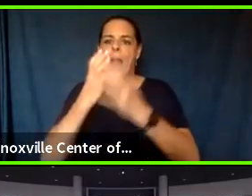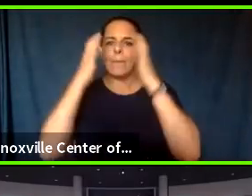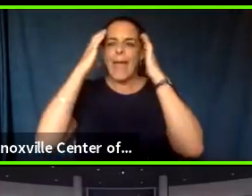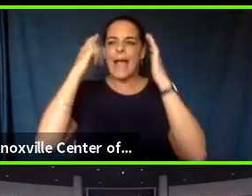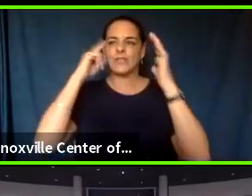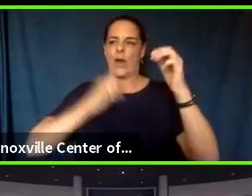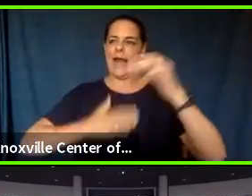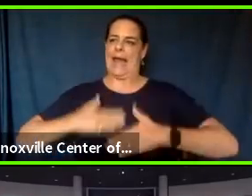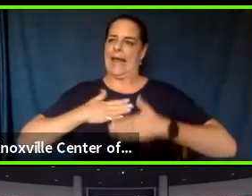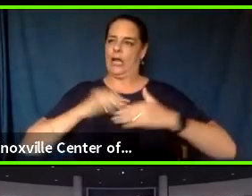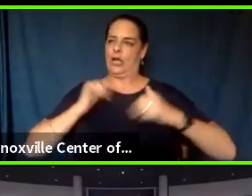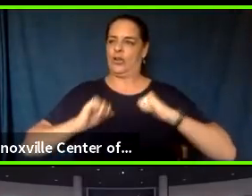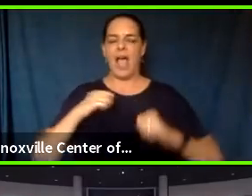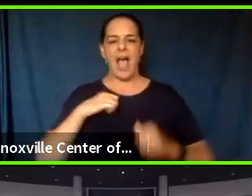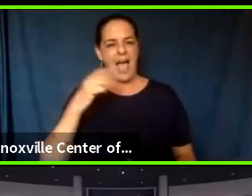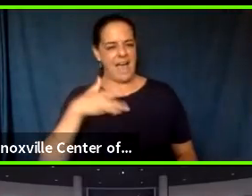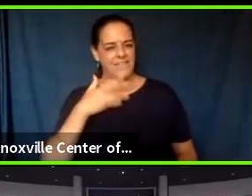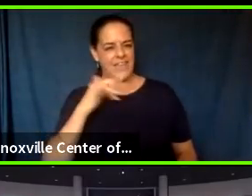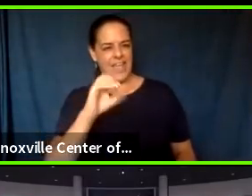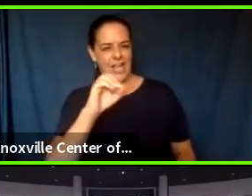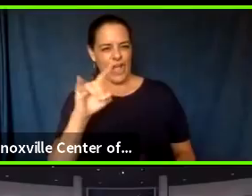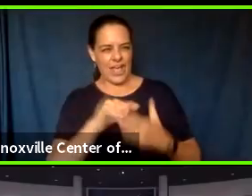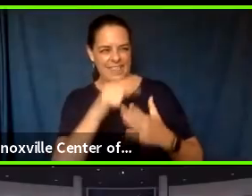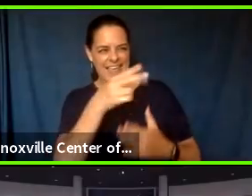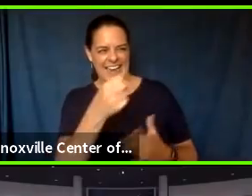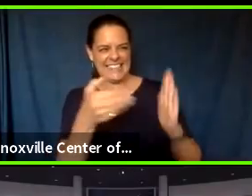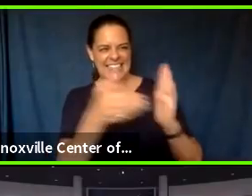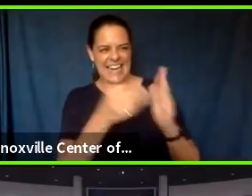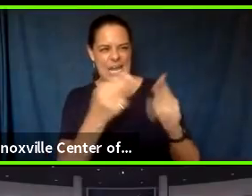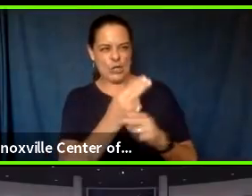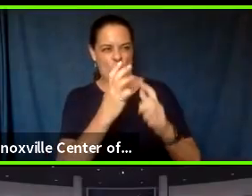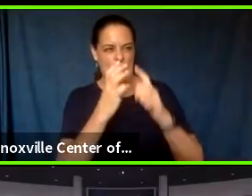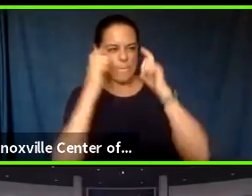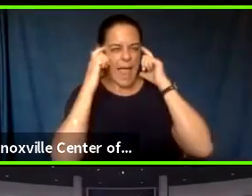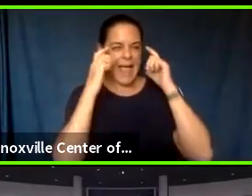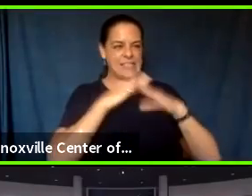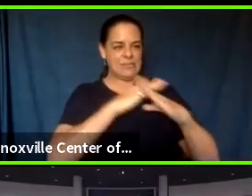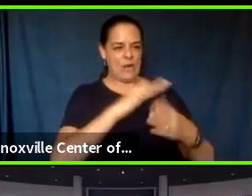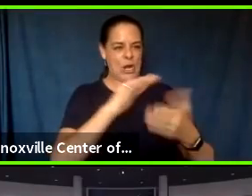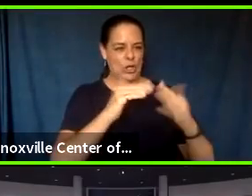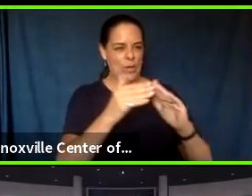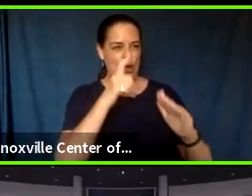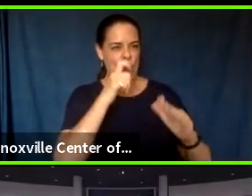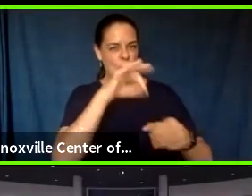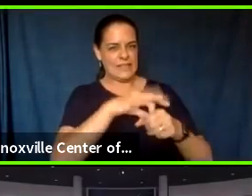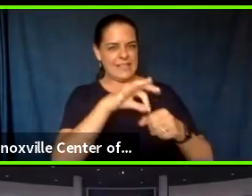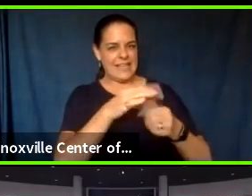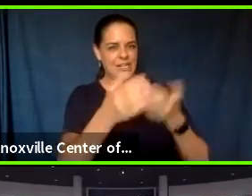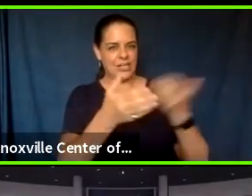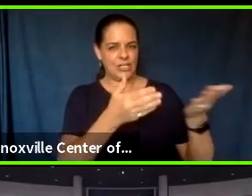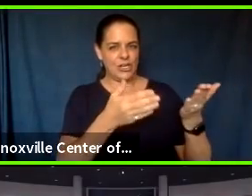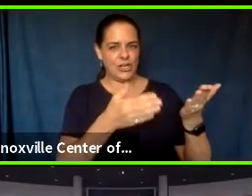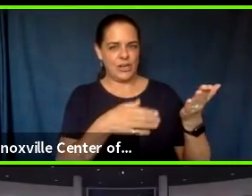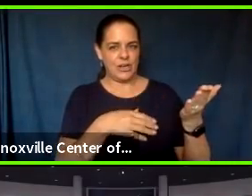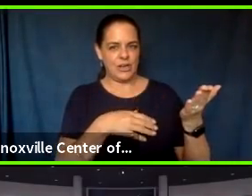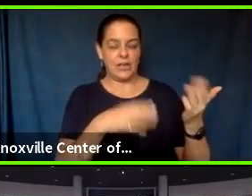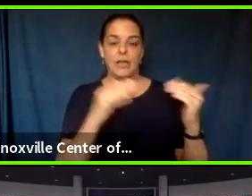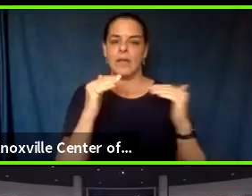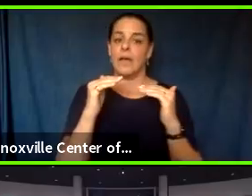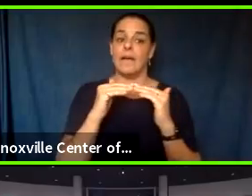it extremely odd that Glenn Jacobs is a person who's against wearing a mask for protecting the community that is elected to serve. Fair